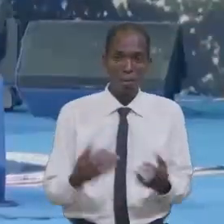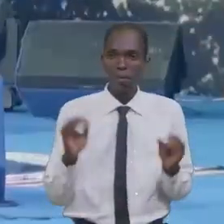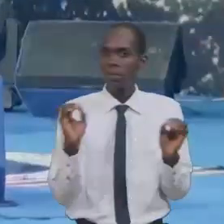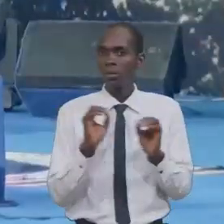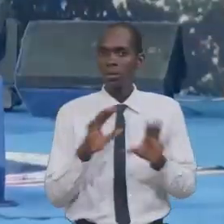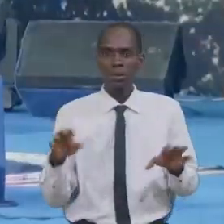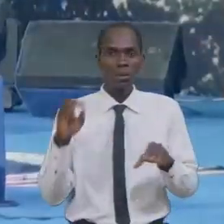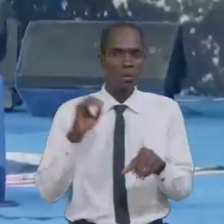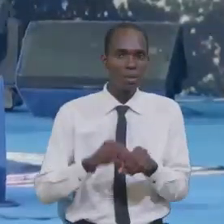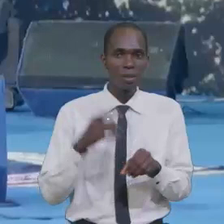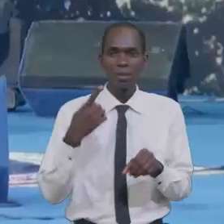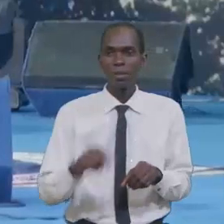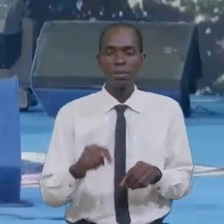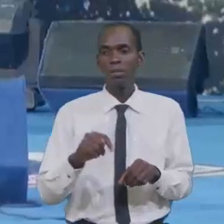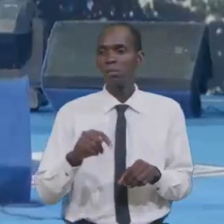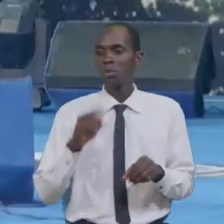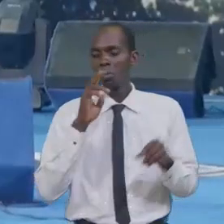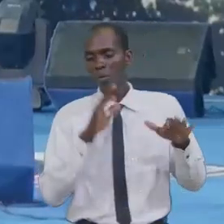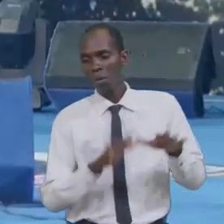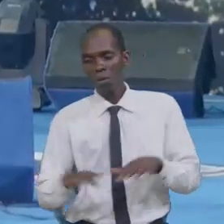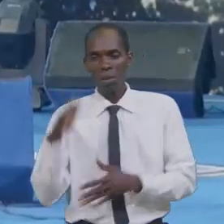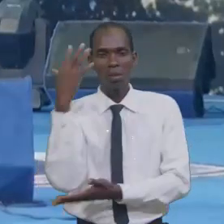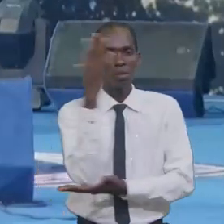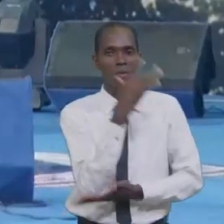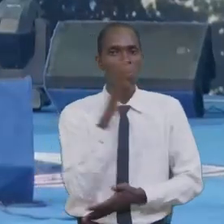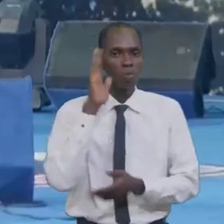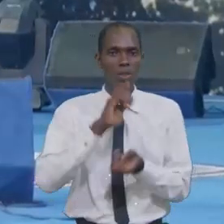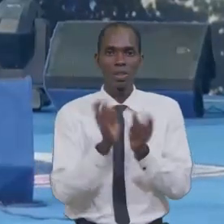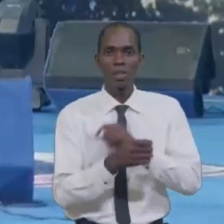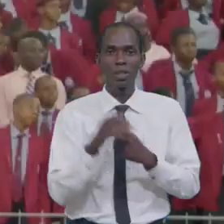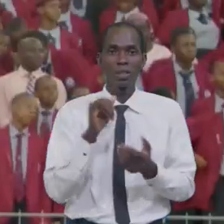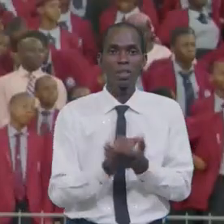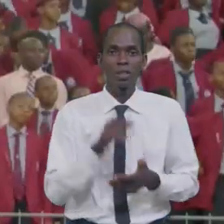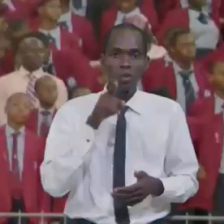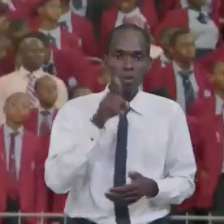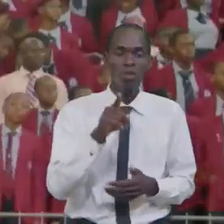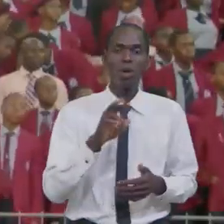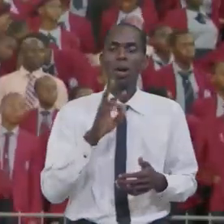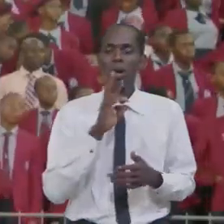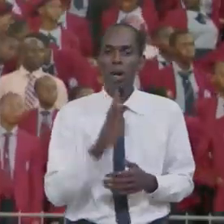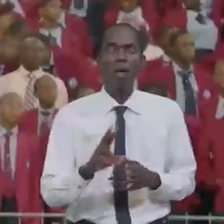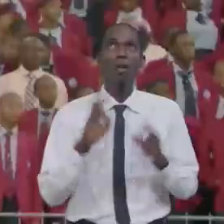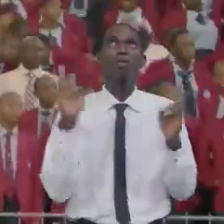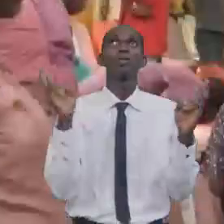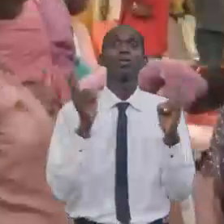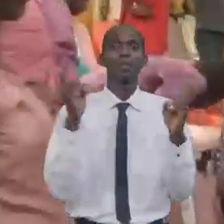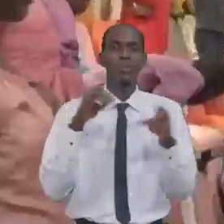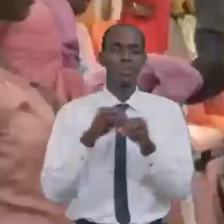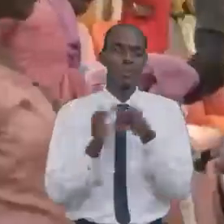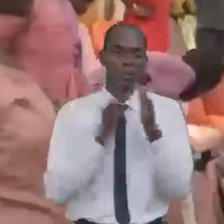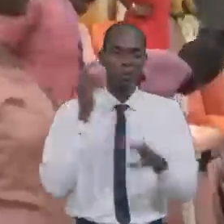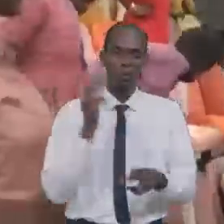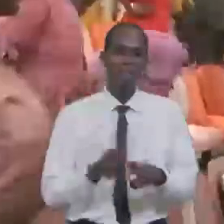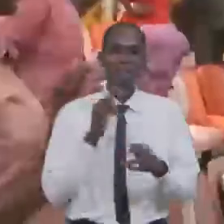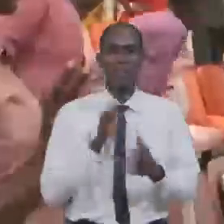jungle, nothing in the river will change that. You are victorious in Jesus'